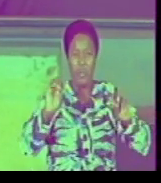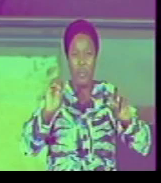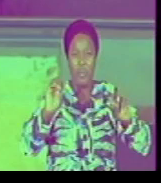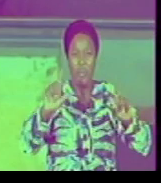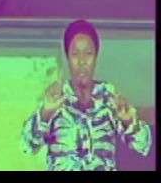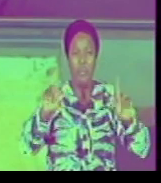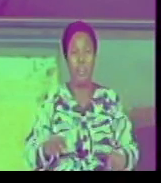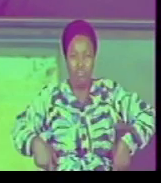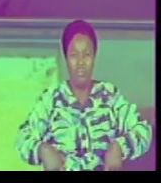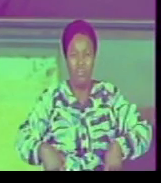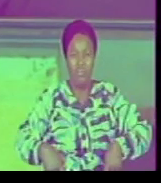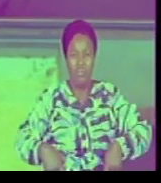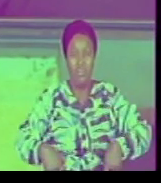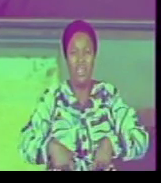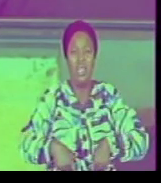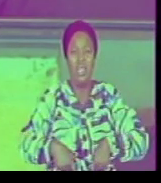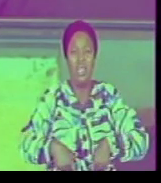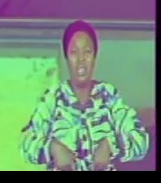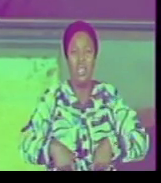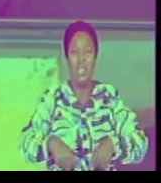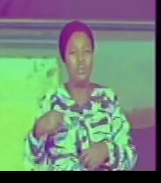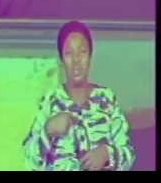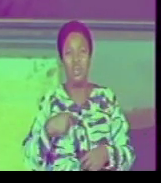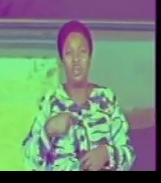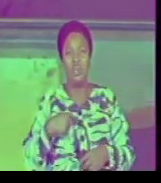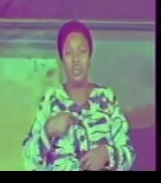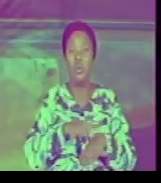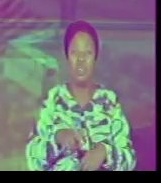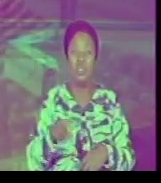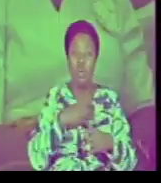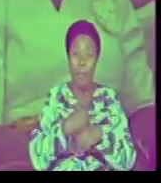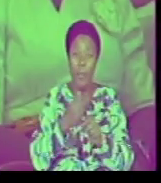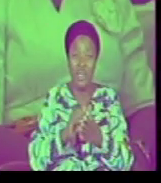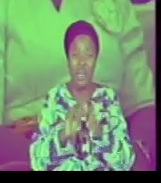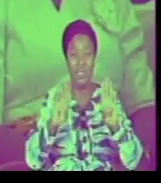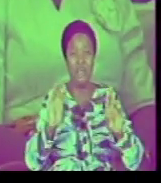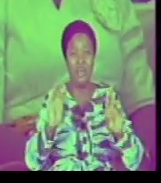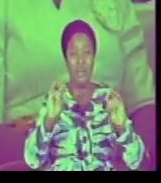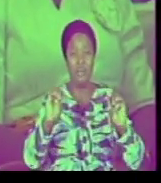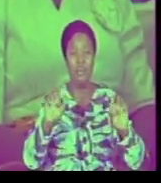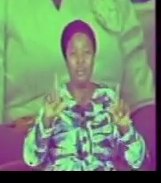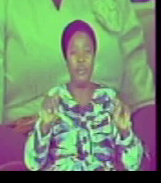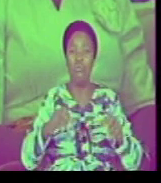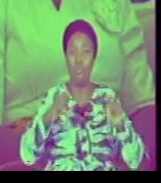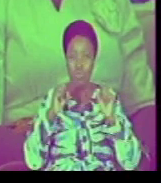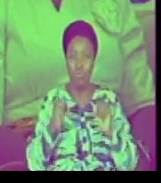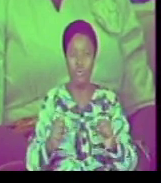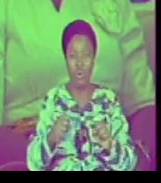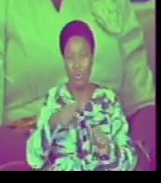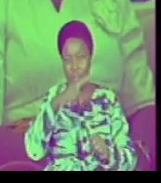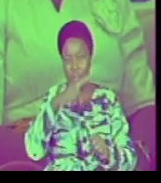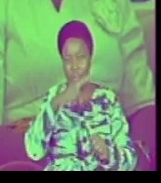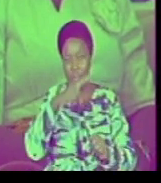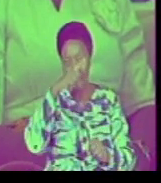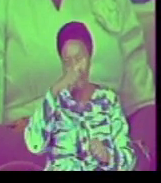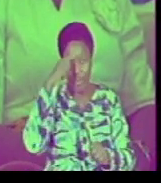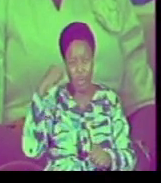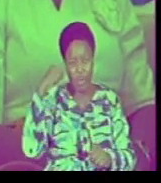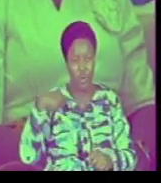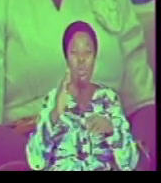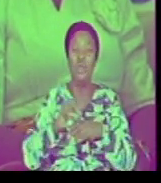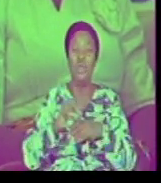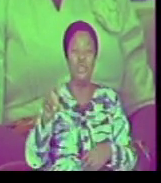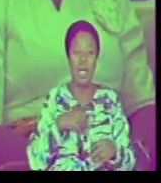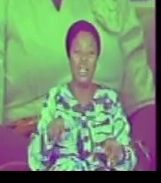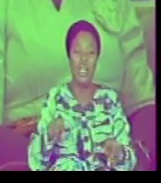on a journey. I said, tighten that belt. We're going on a journey. And as you put the belt there